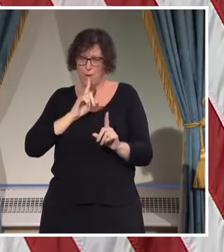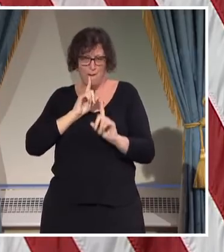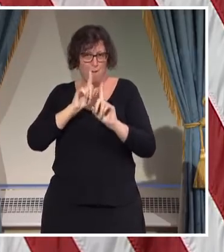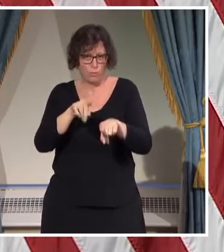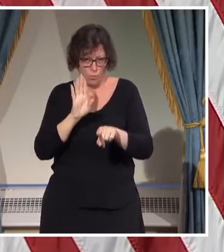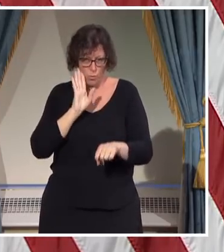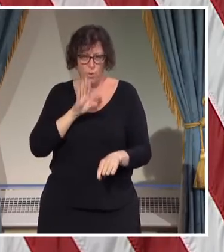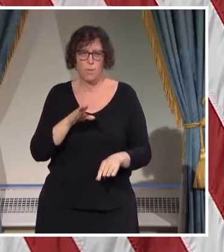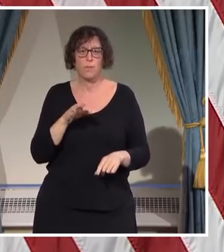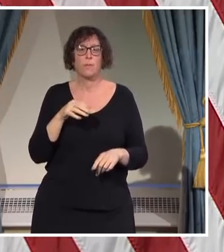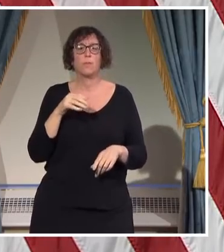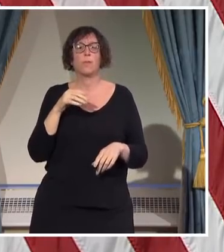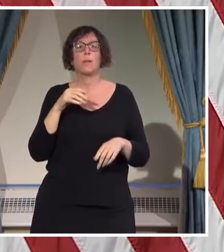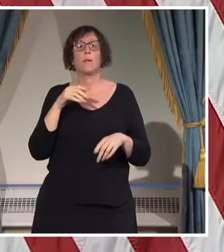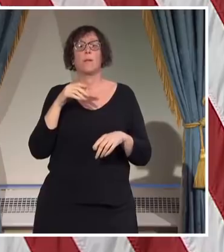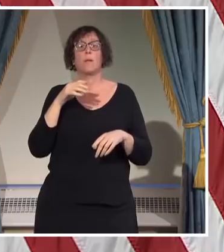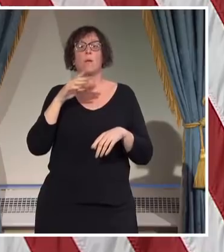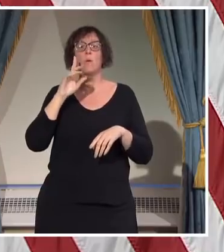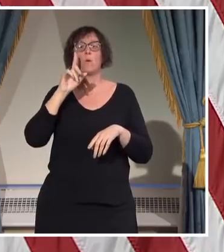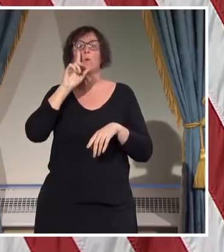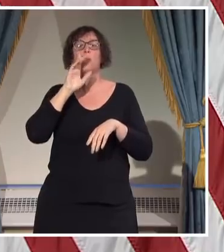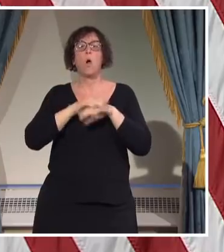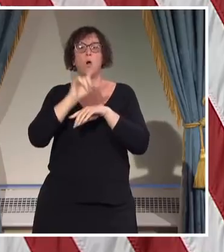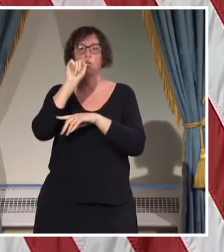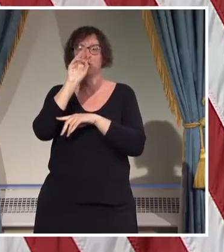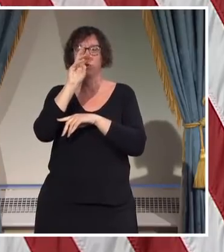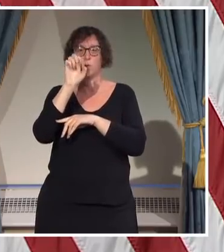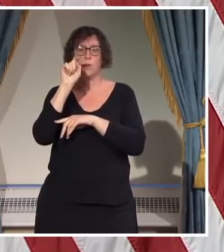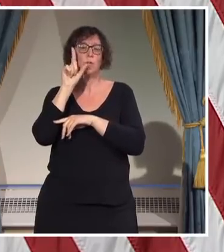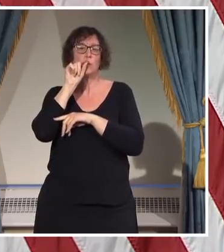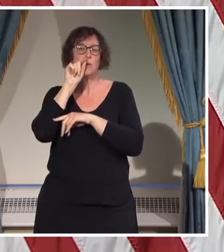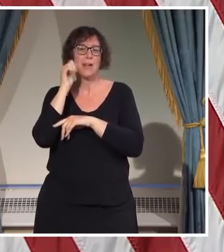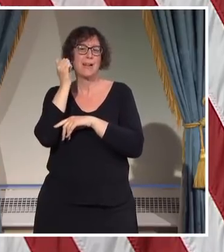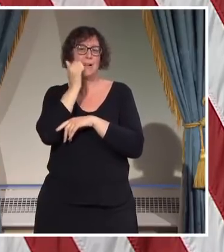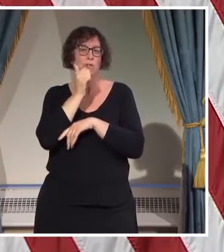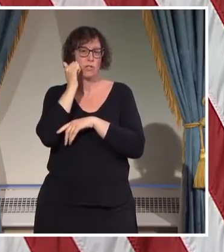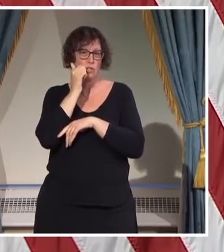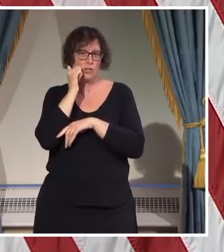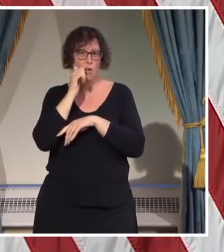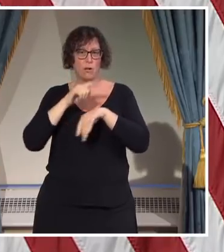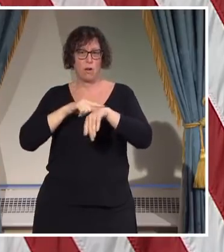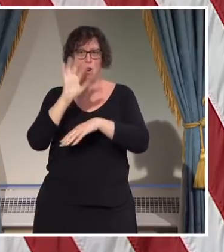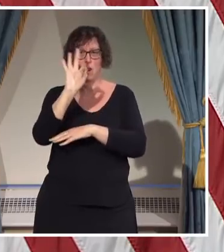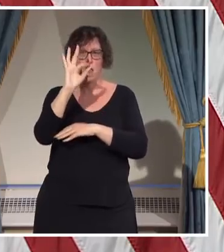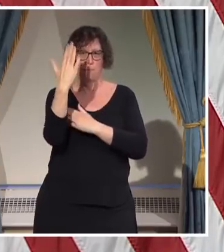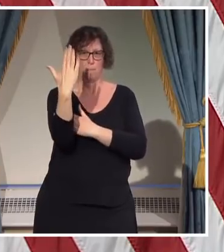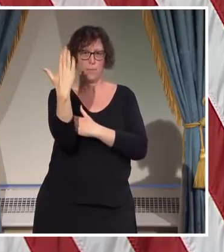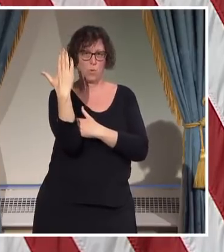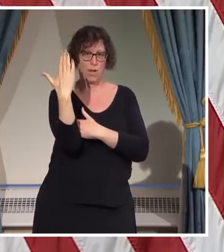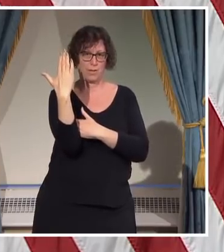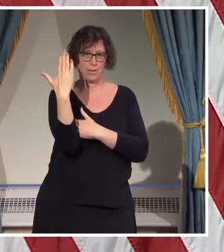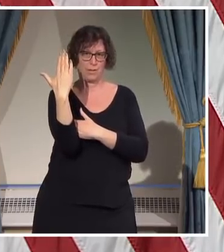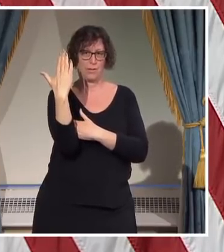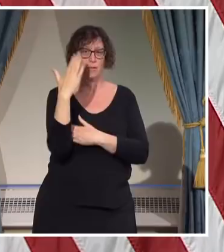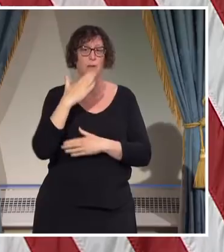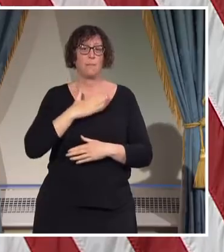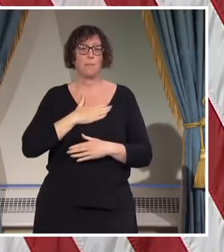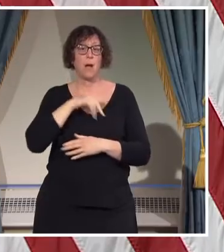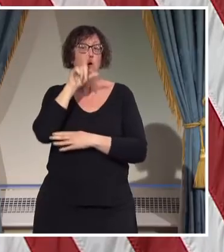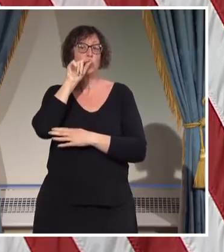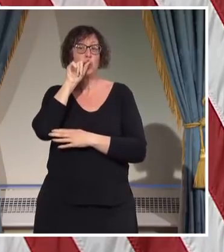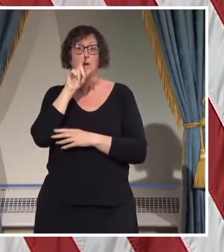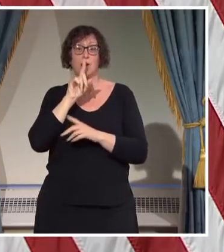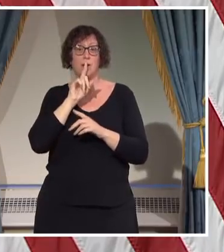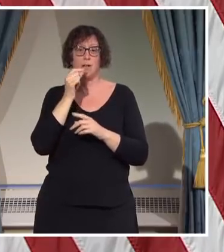it on my Twitter feed, and that's at NYC Mayor. You can find it at Facebook, which is NYC